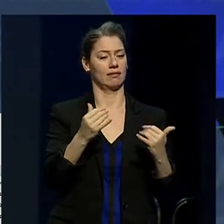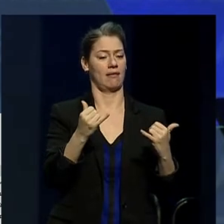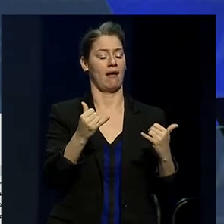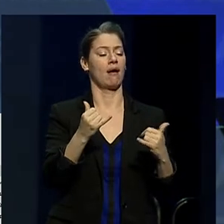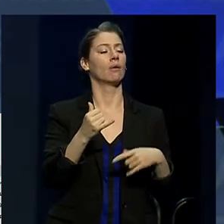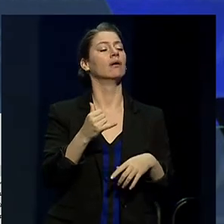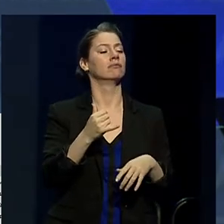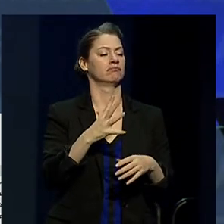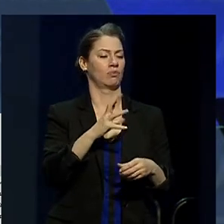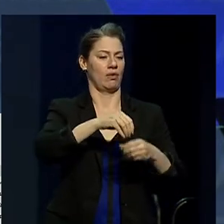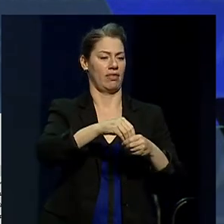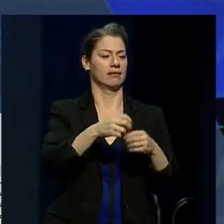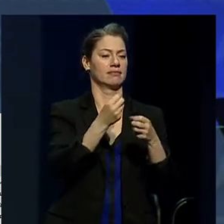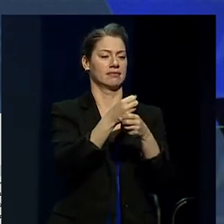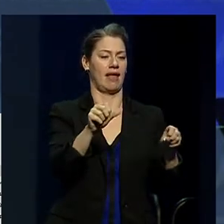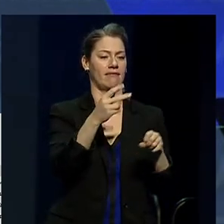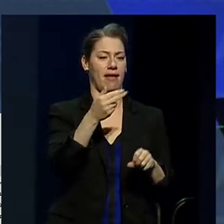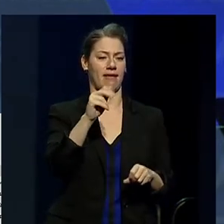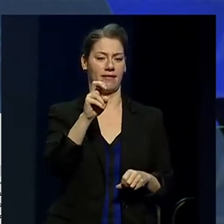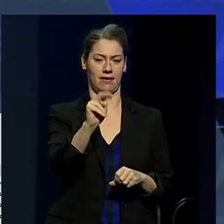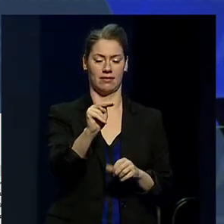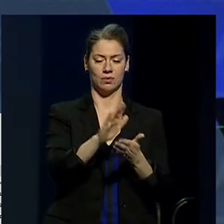haven school districts.